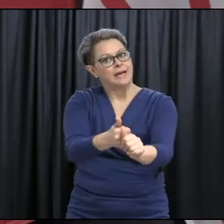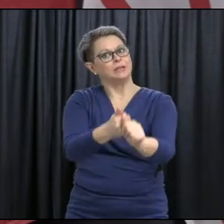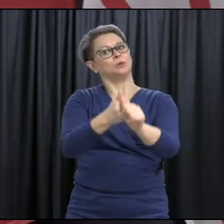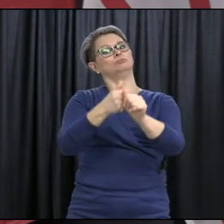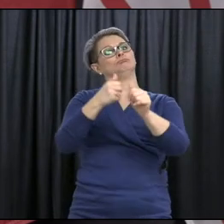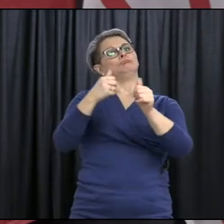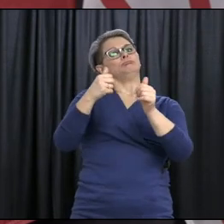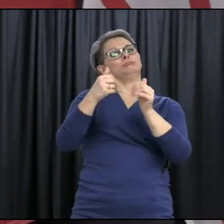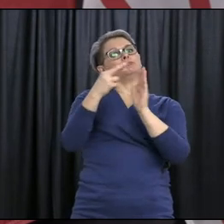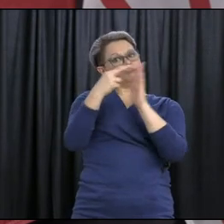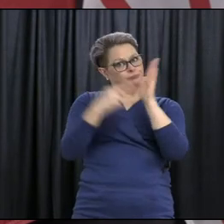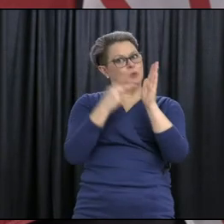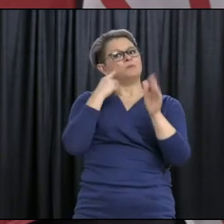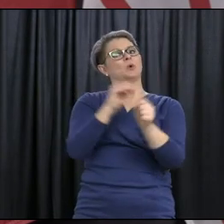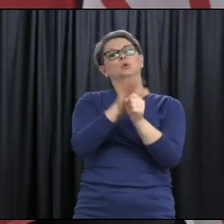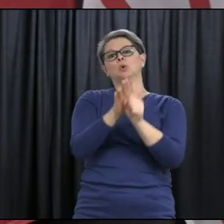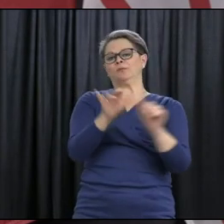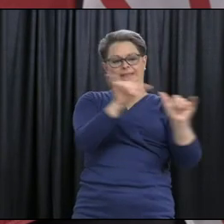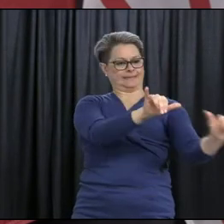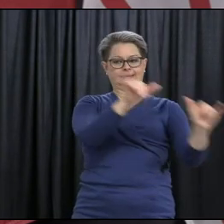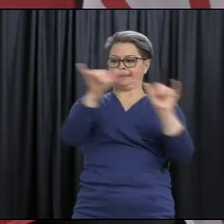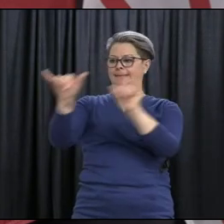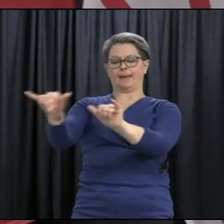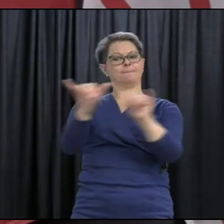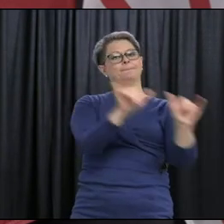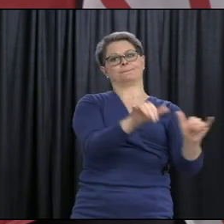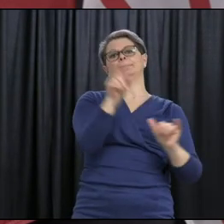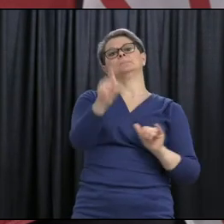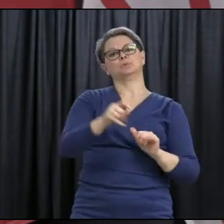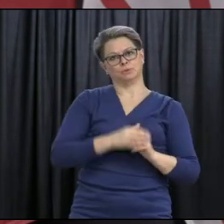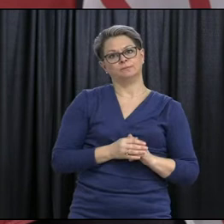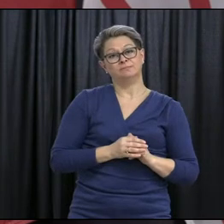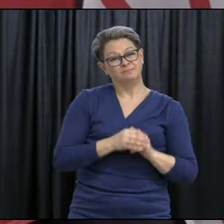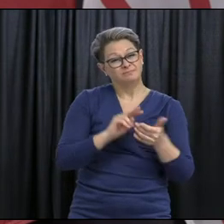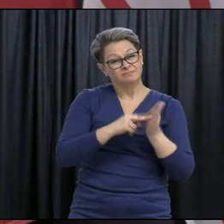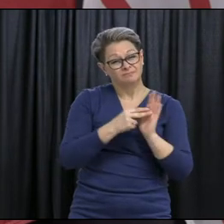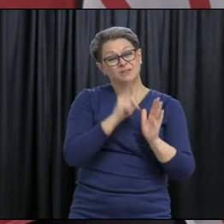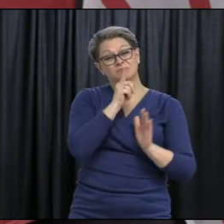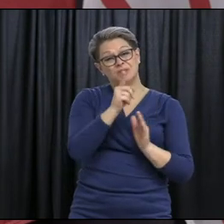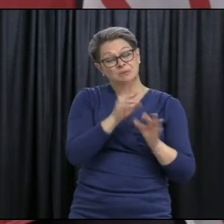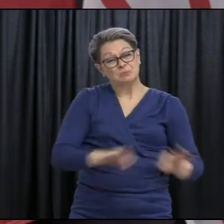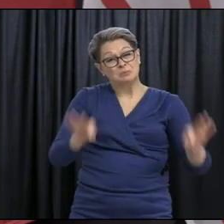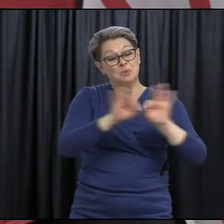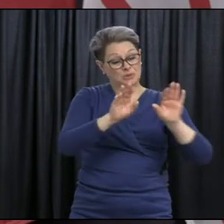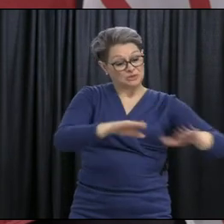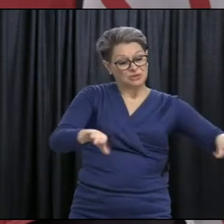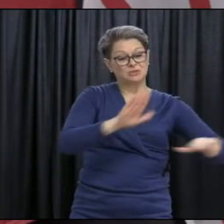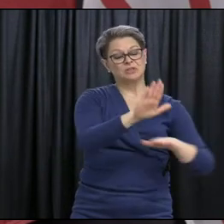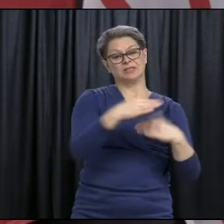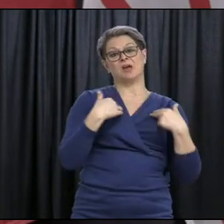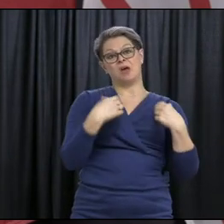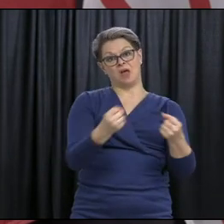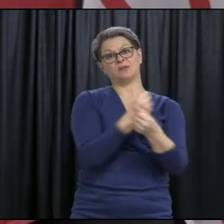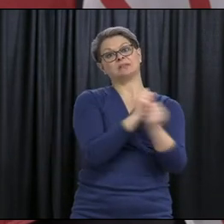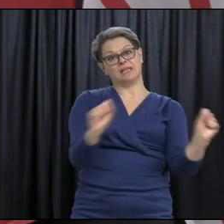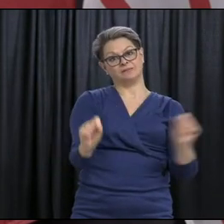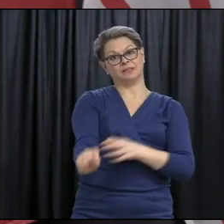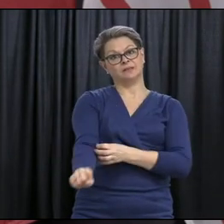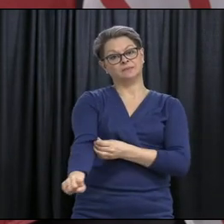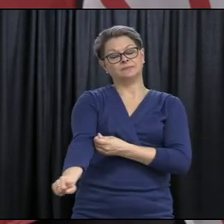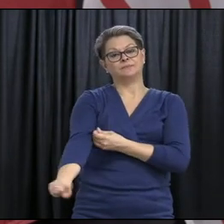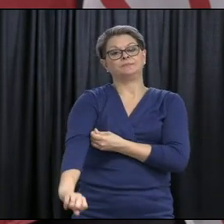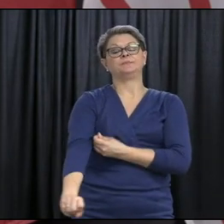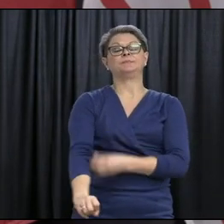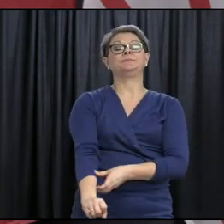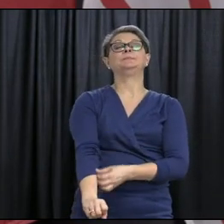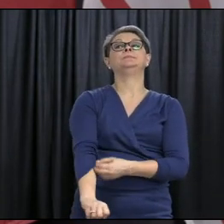counterparts, as the intention of this service is to ensure the health and safety of children. However,